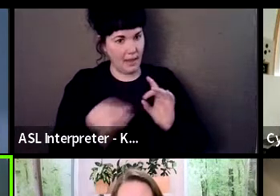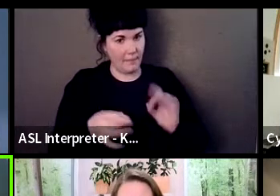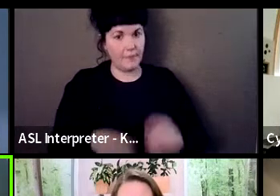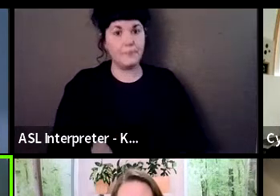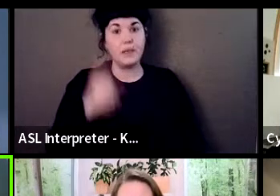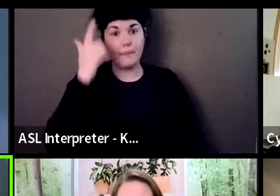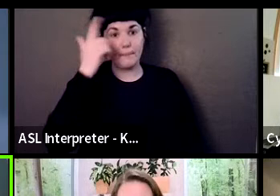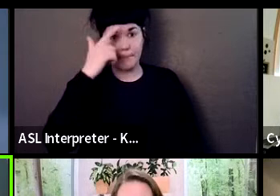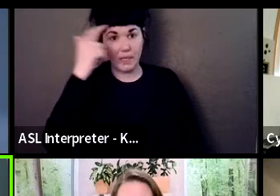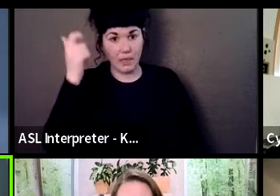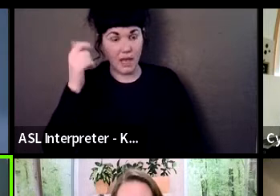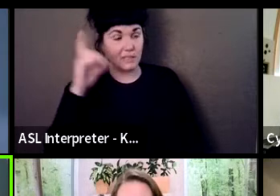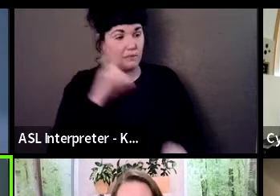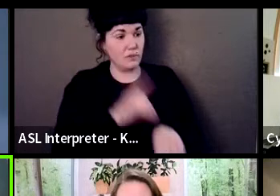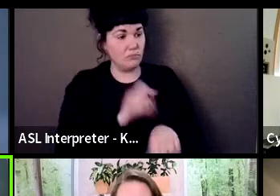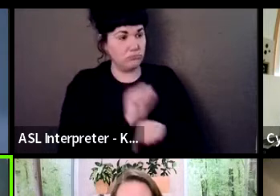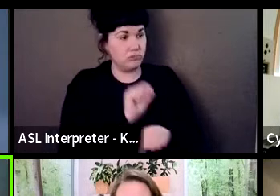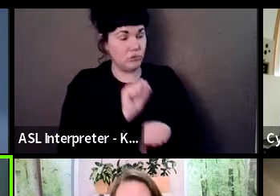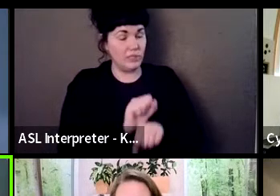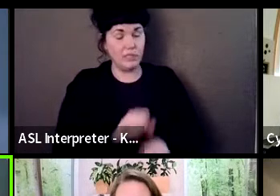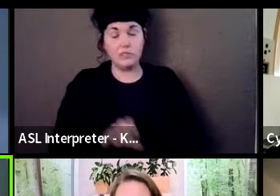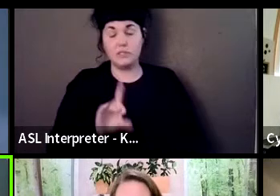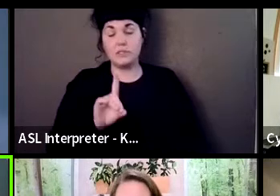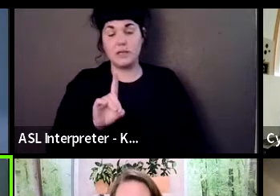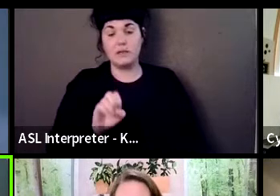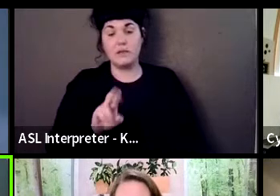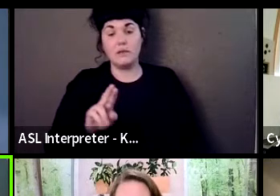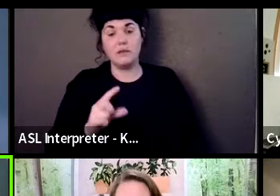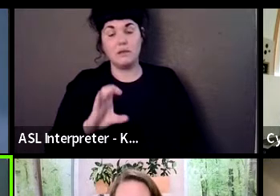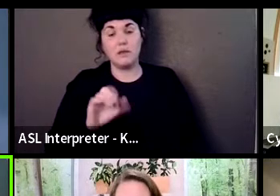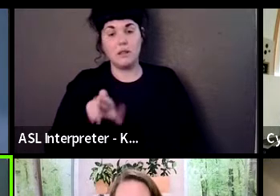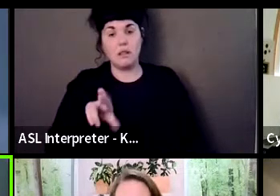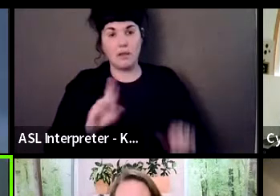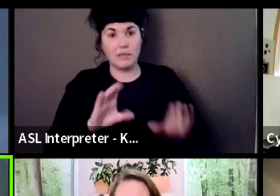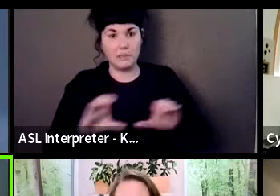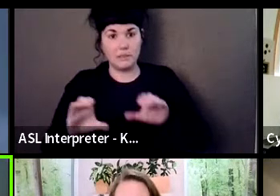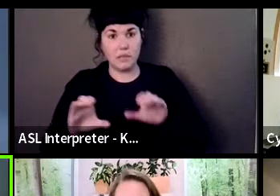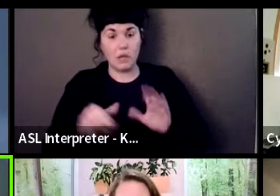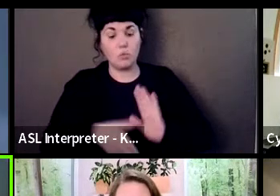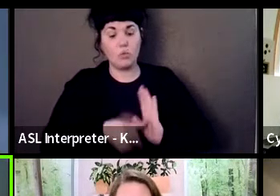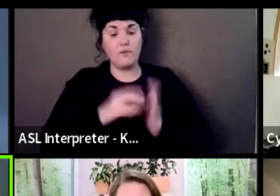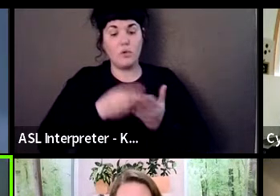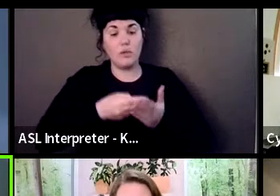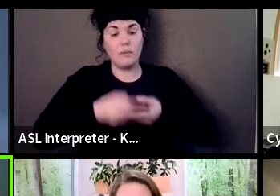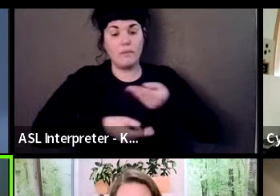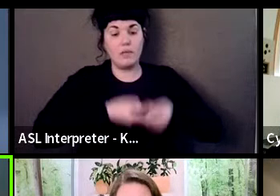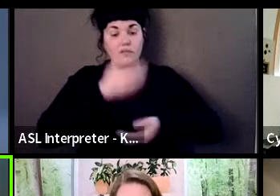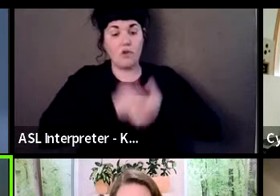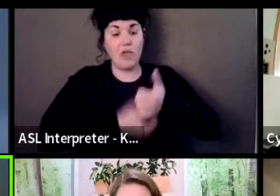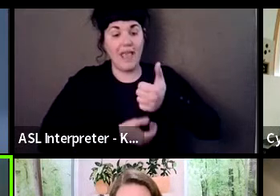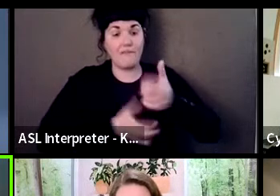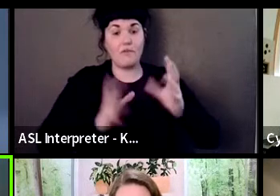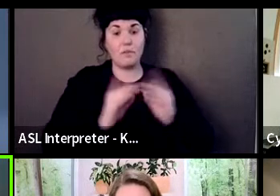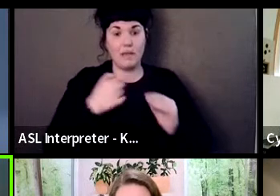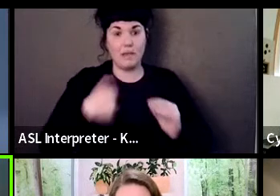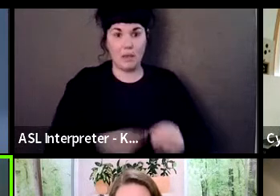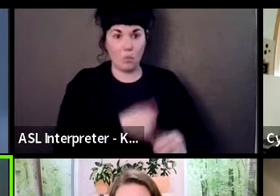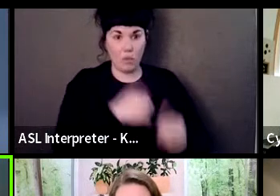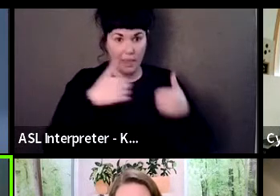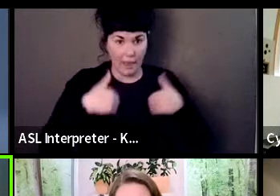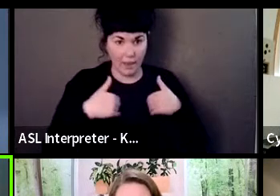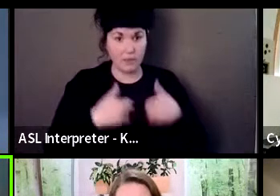done while looking at the budgets throughout every single meeting that we've had when we had to talk about the budgets. If he were